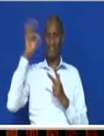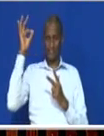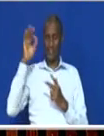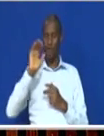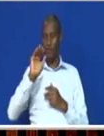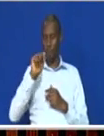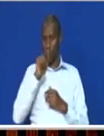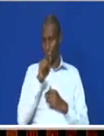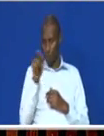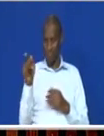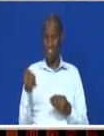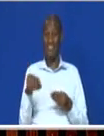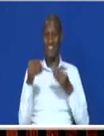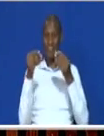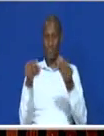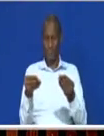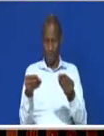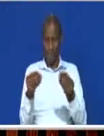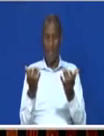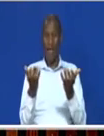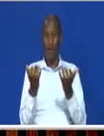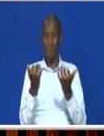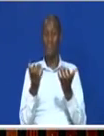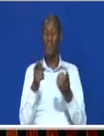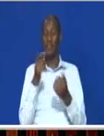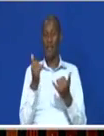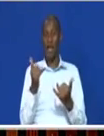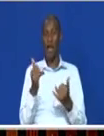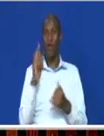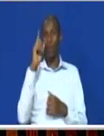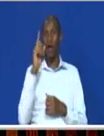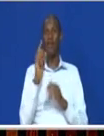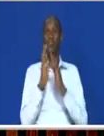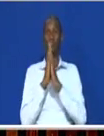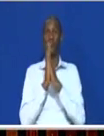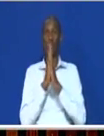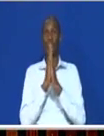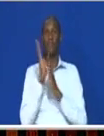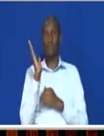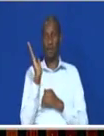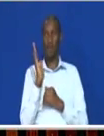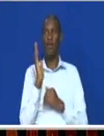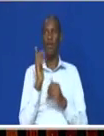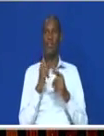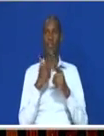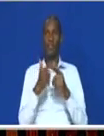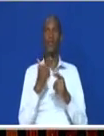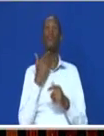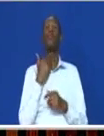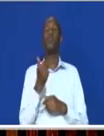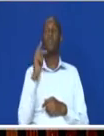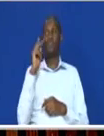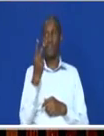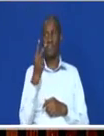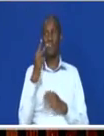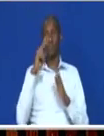from those that are given. I'll take you directly to one clause test here. And I will want us first of all